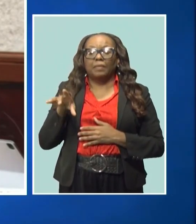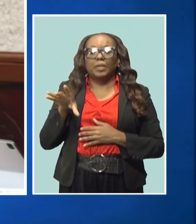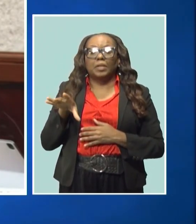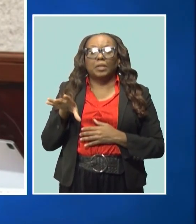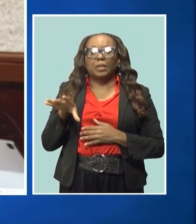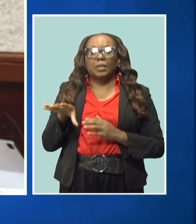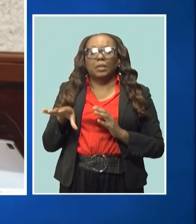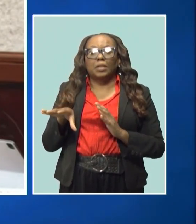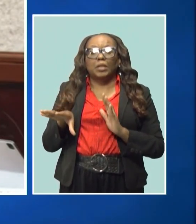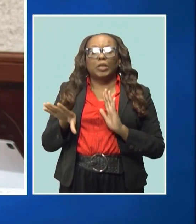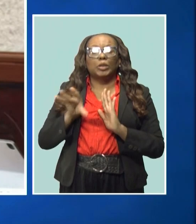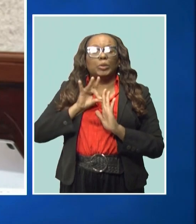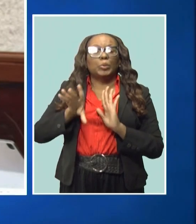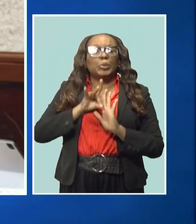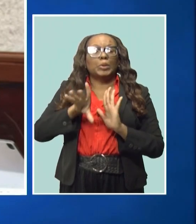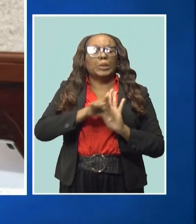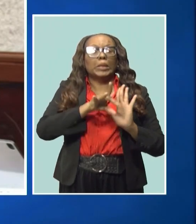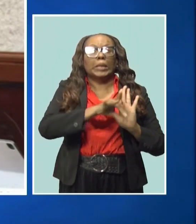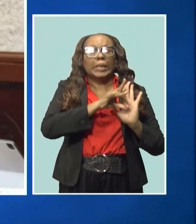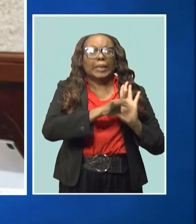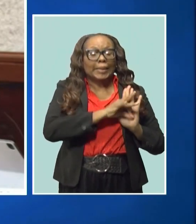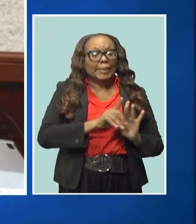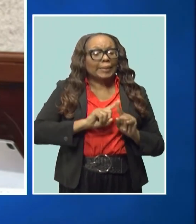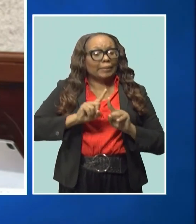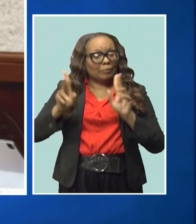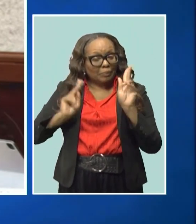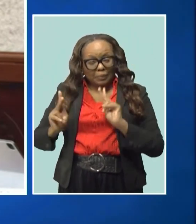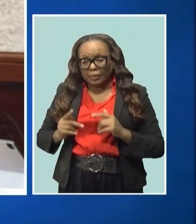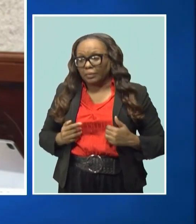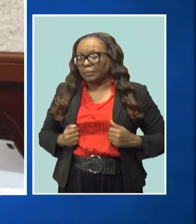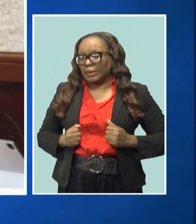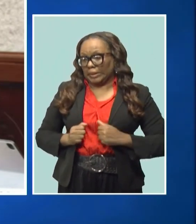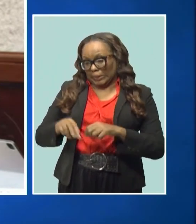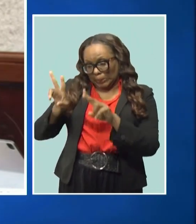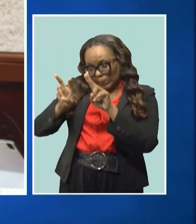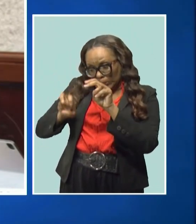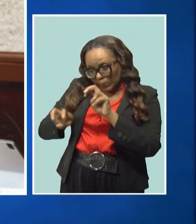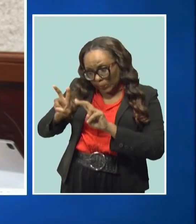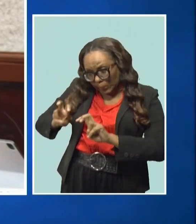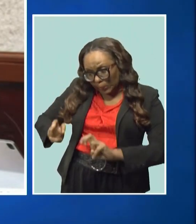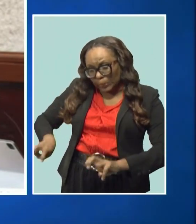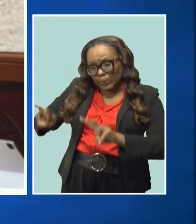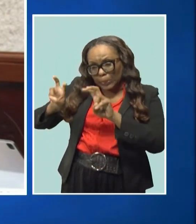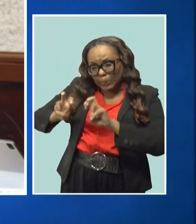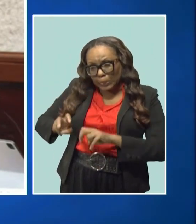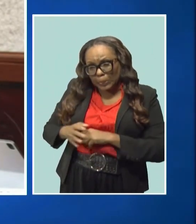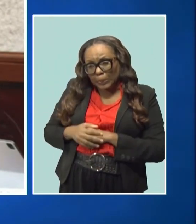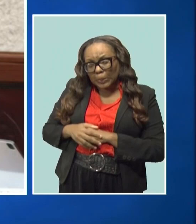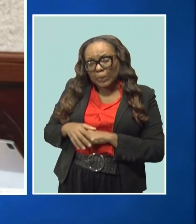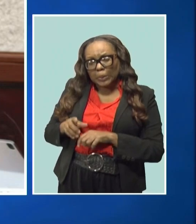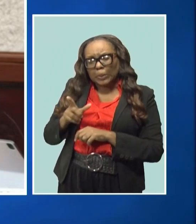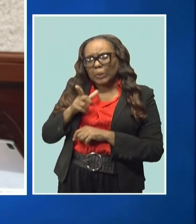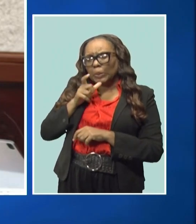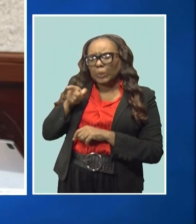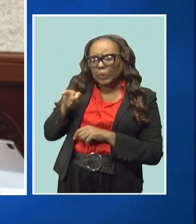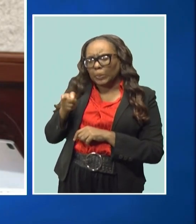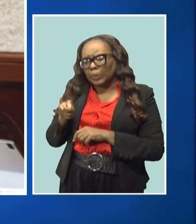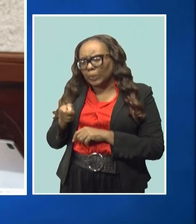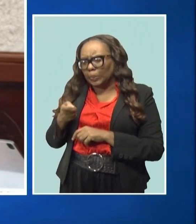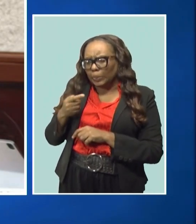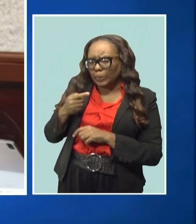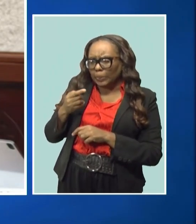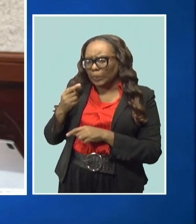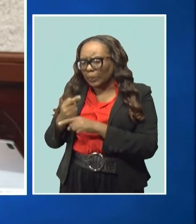objections to jurors, all of those things have to be gone through. No, I wouldn't suggest at all that our system is anywhere